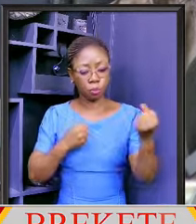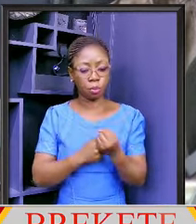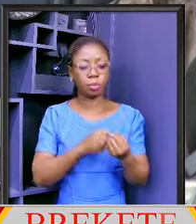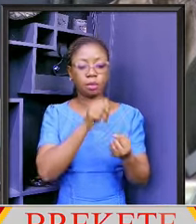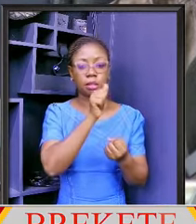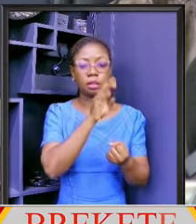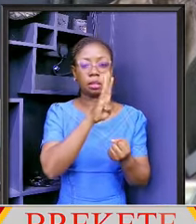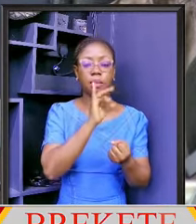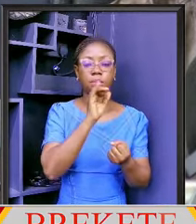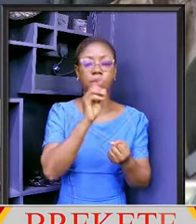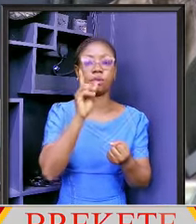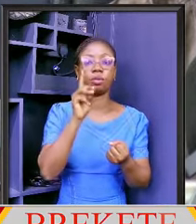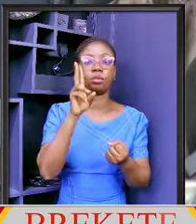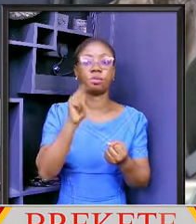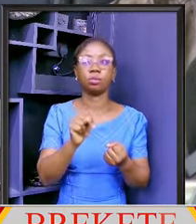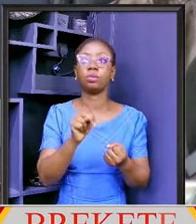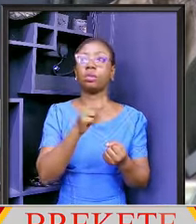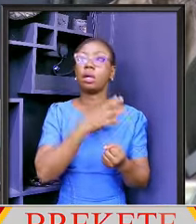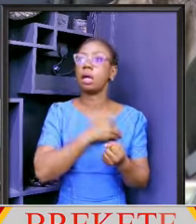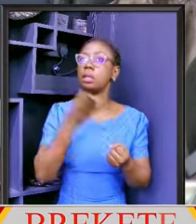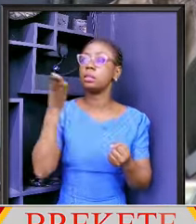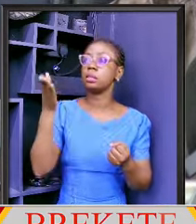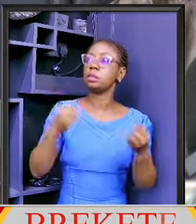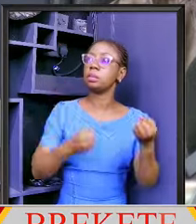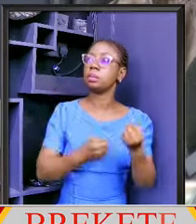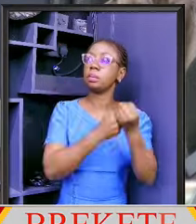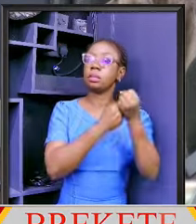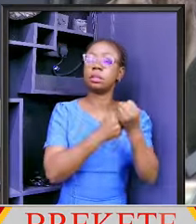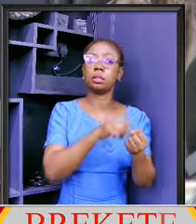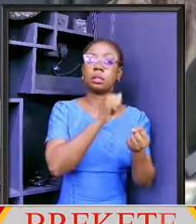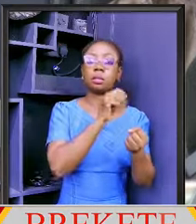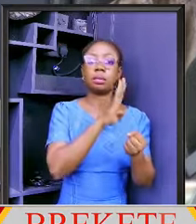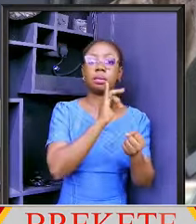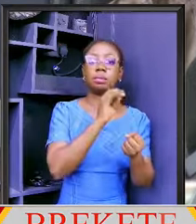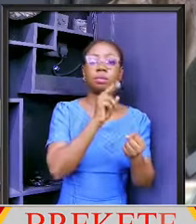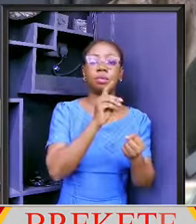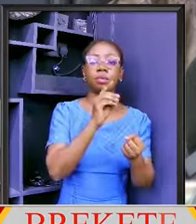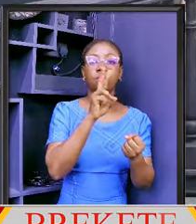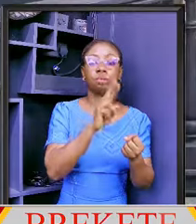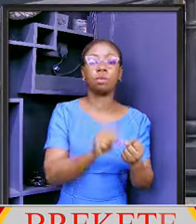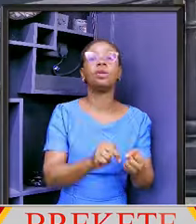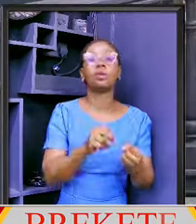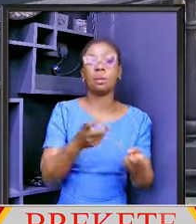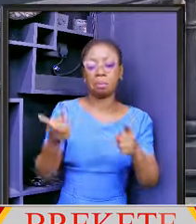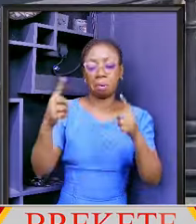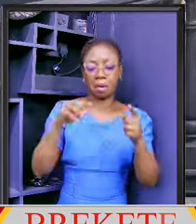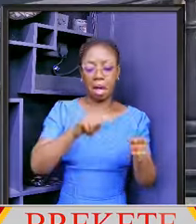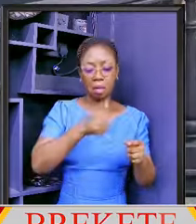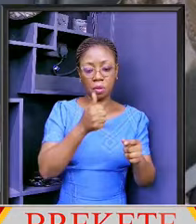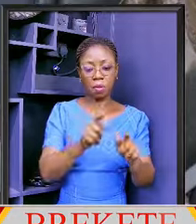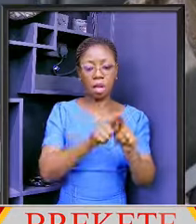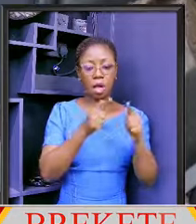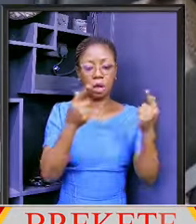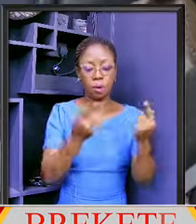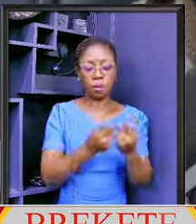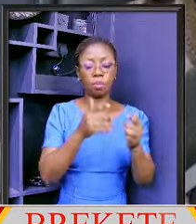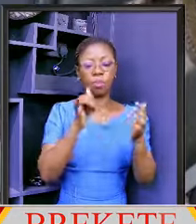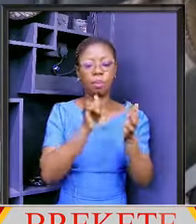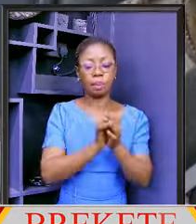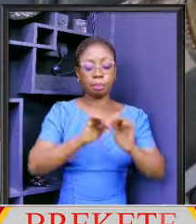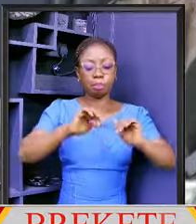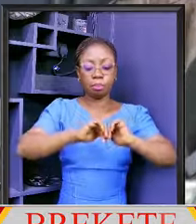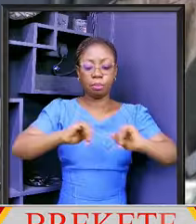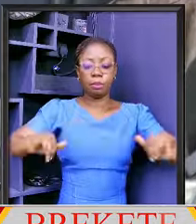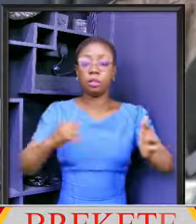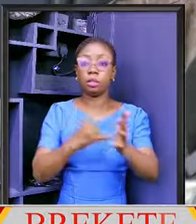supported former person, and Abiodun won, and brought another group, so, and split it. To reduce his power. To reduce the